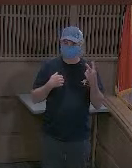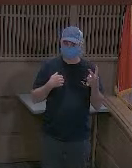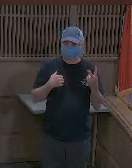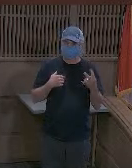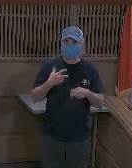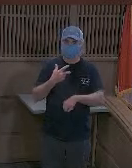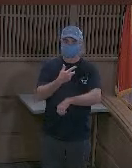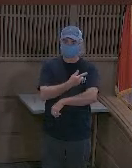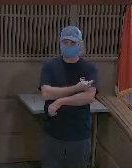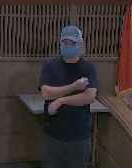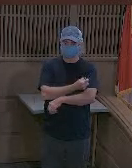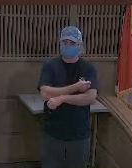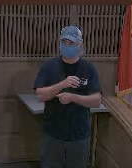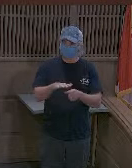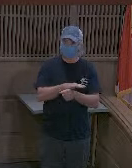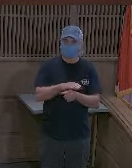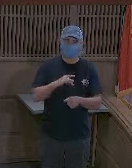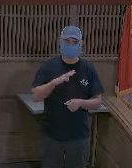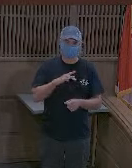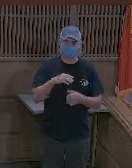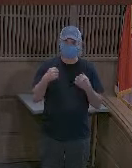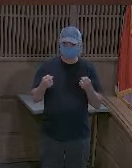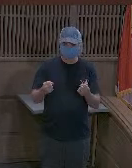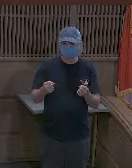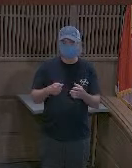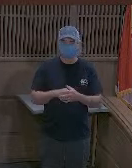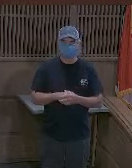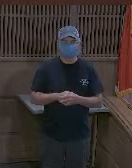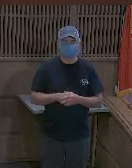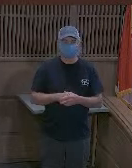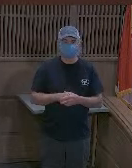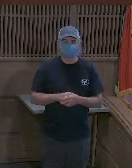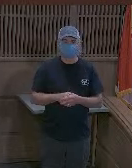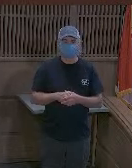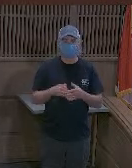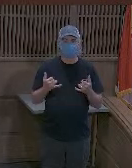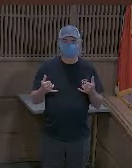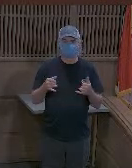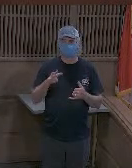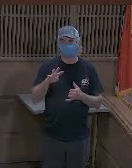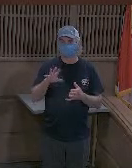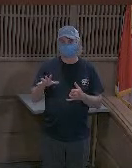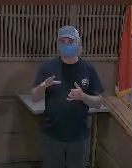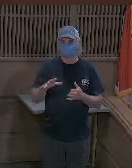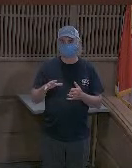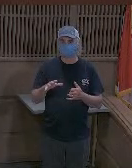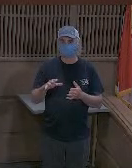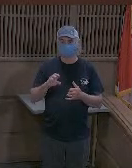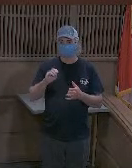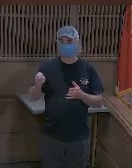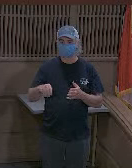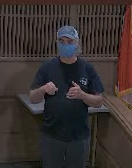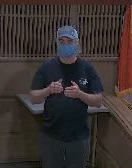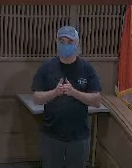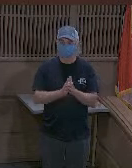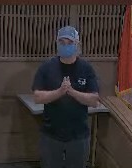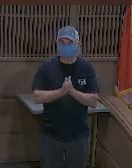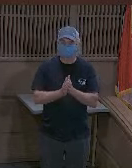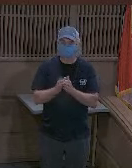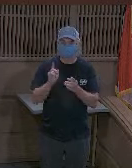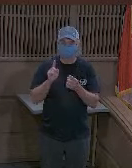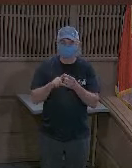have been fully vaccinated. So that's good. We are at 45%, and we are striving to get to at